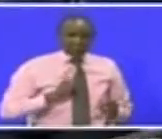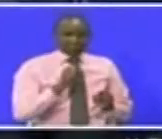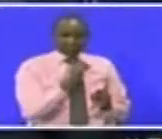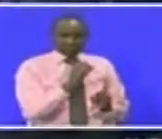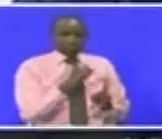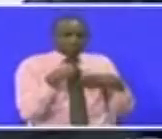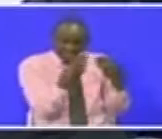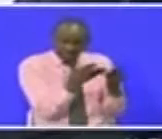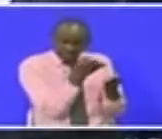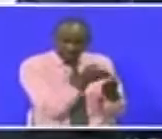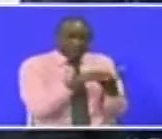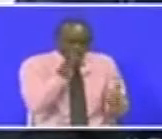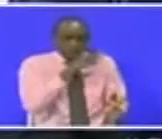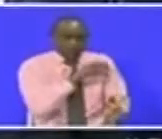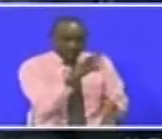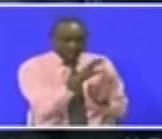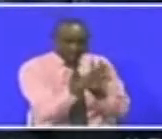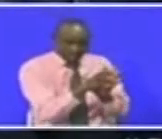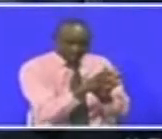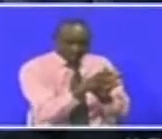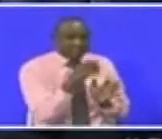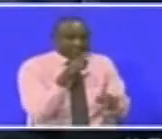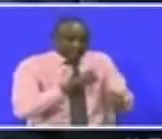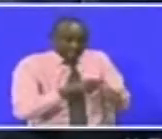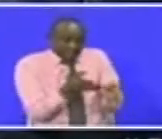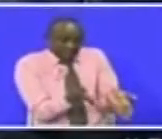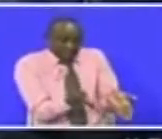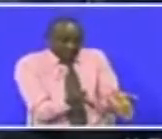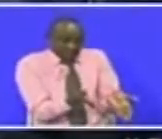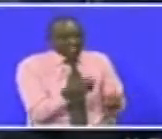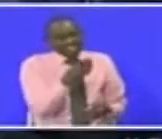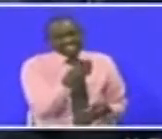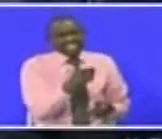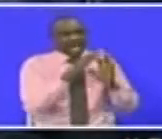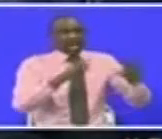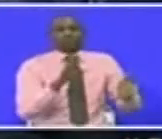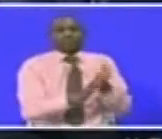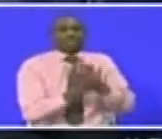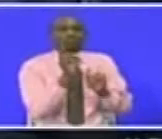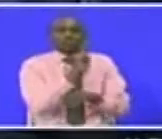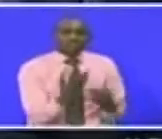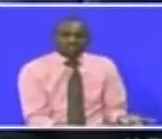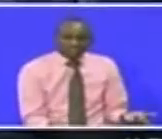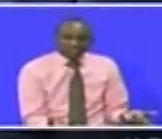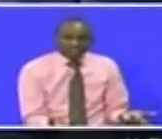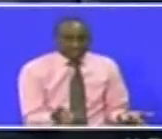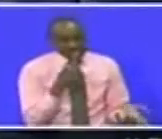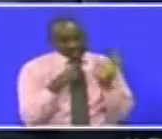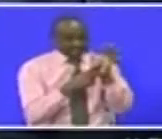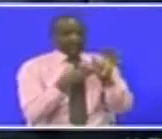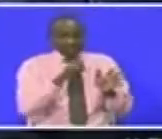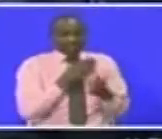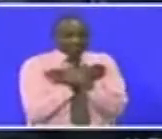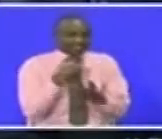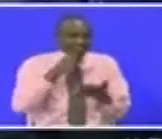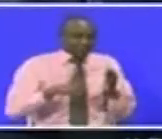to give it more powers, because as it is, that is just a useless house. I would say, like one of my colleagues said,